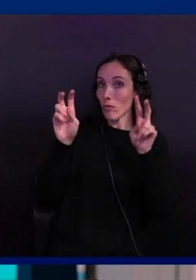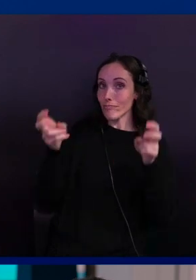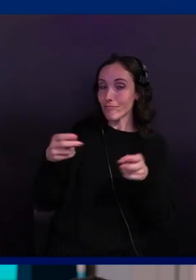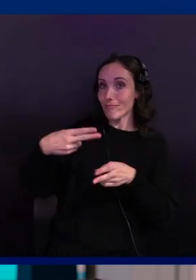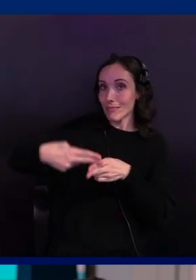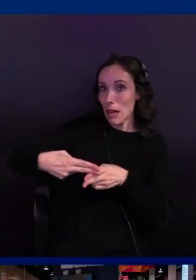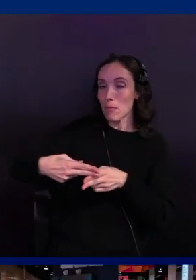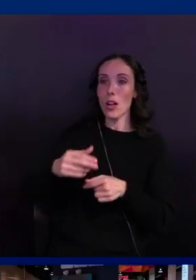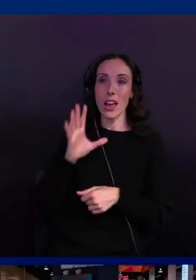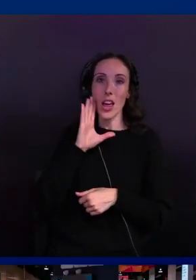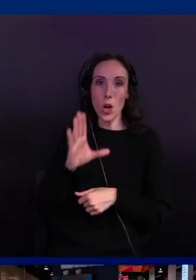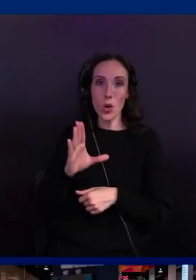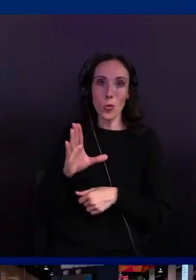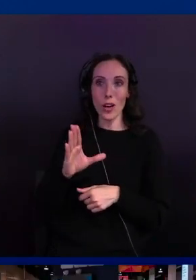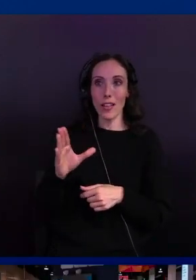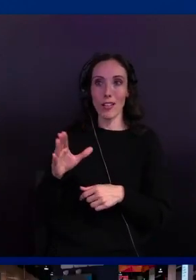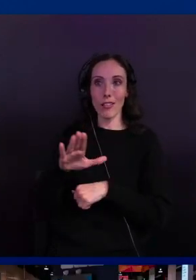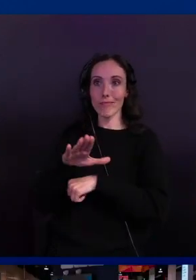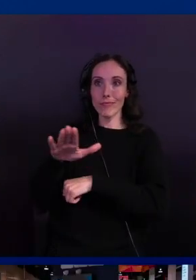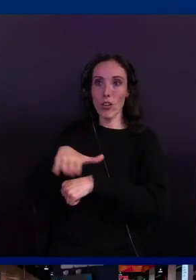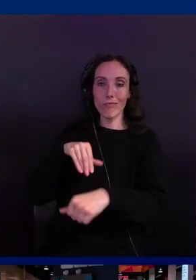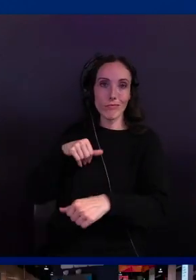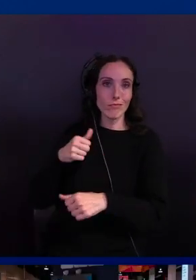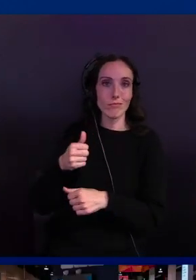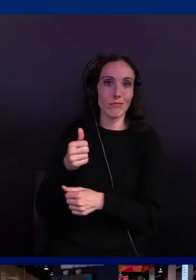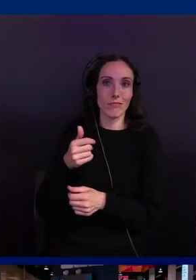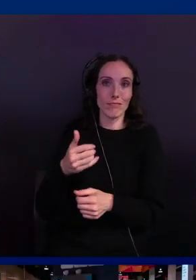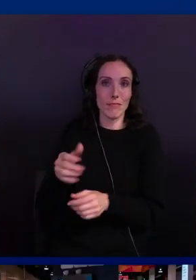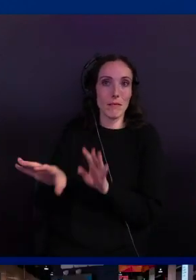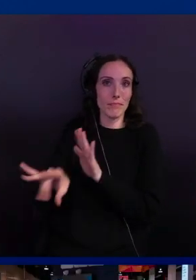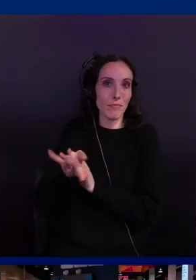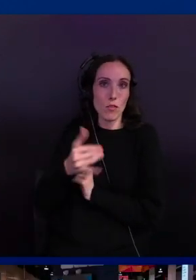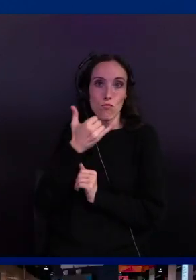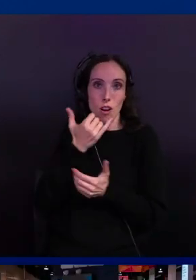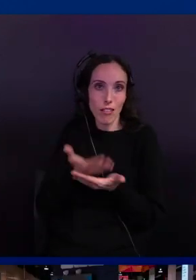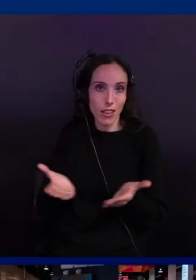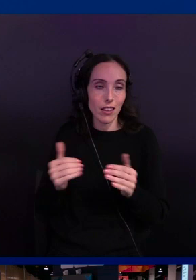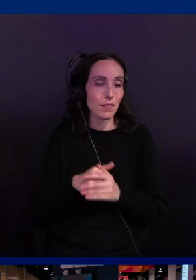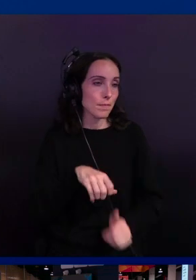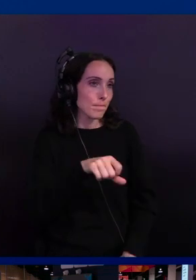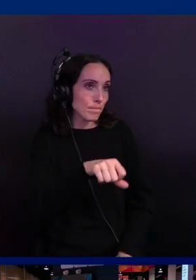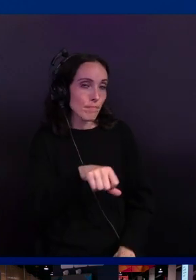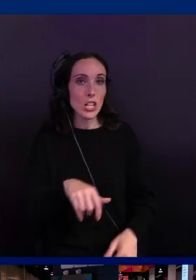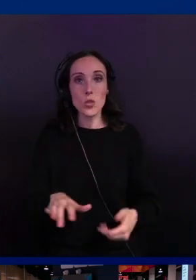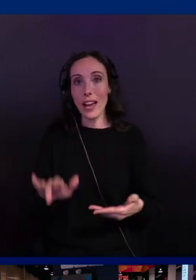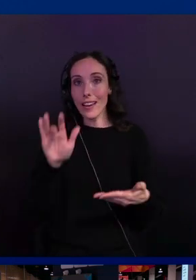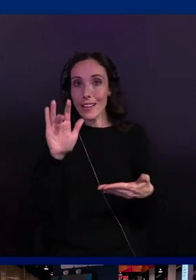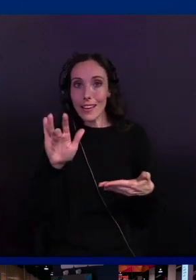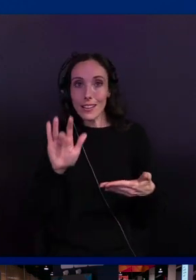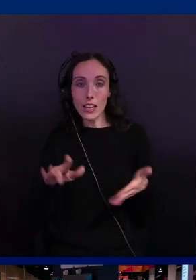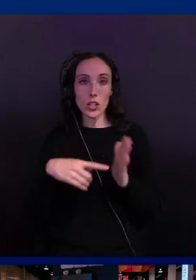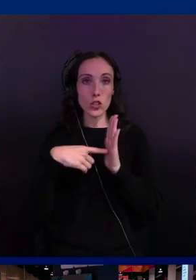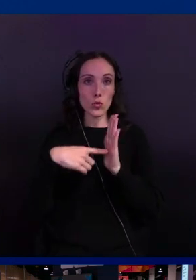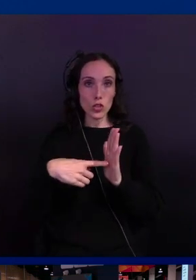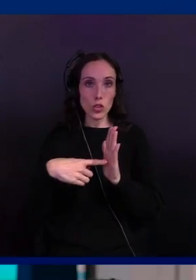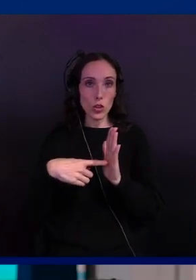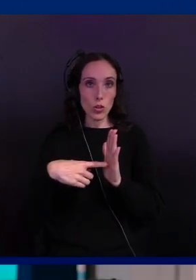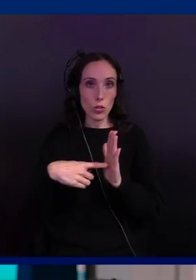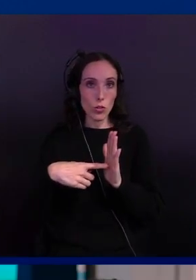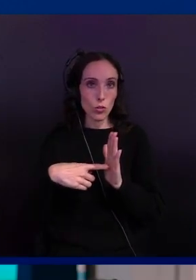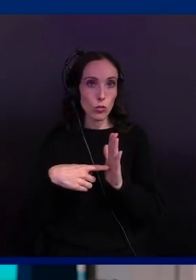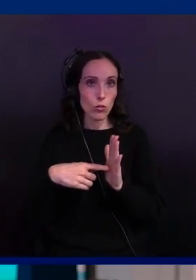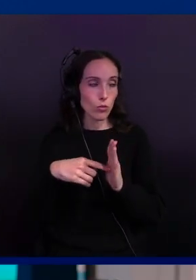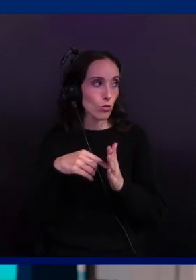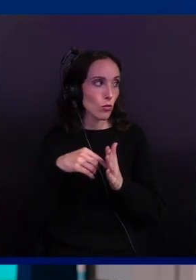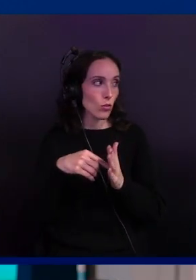it's gonna call out the wrong things. Exactly. Yeah. And then I just click it there just to show the error because we